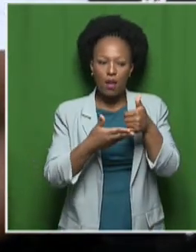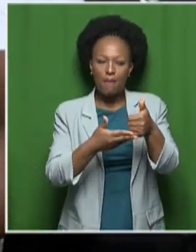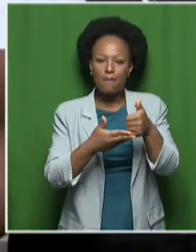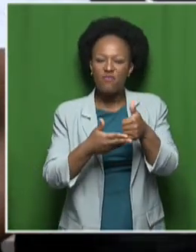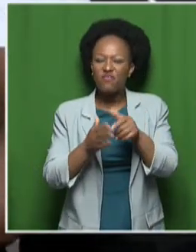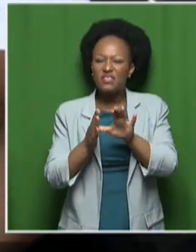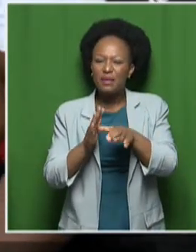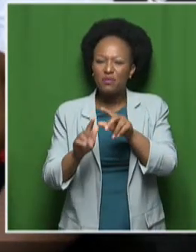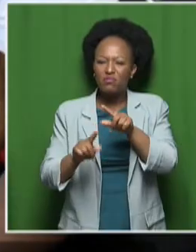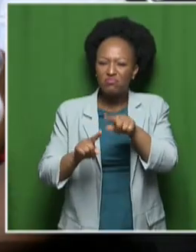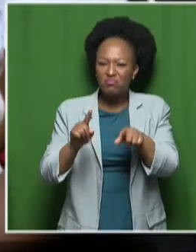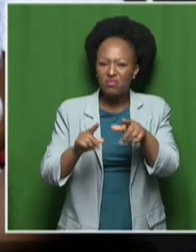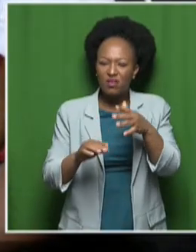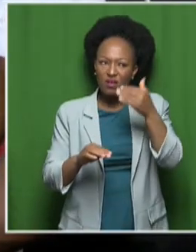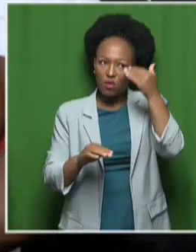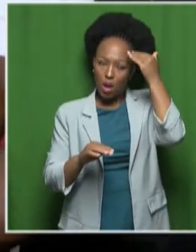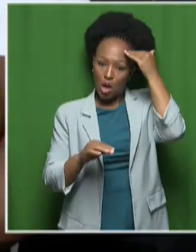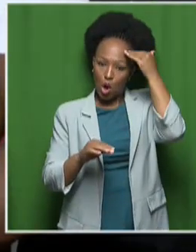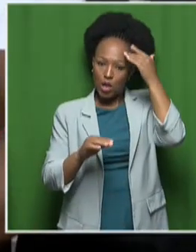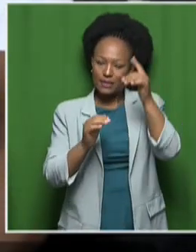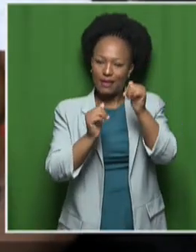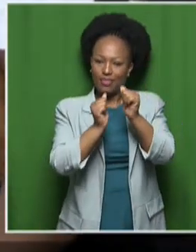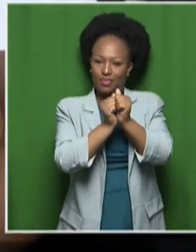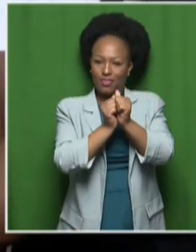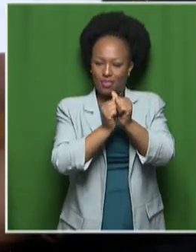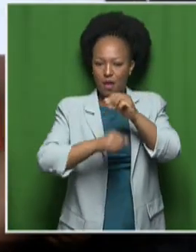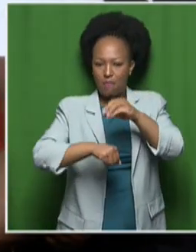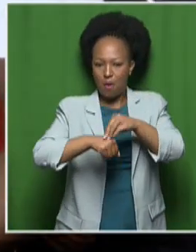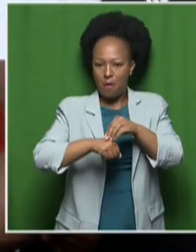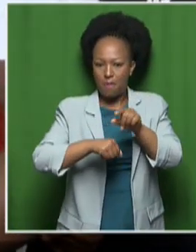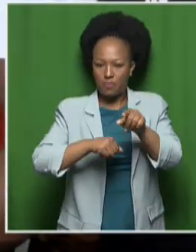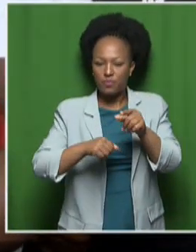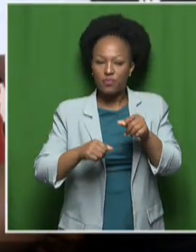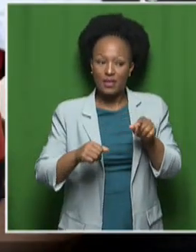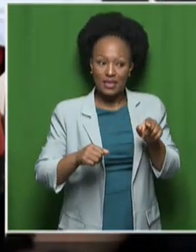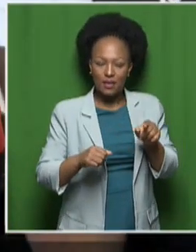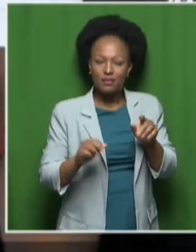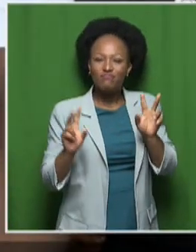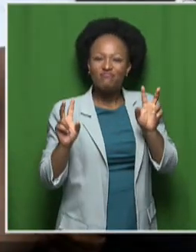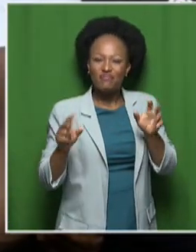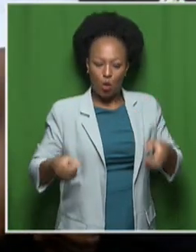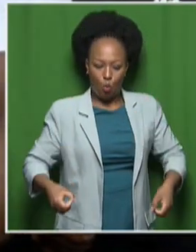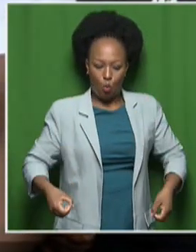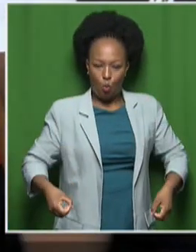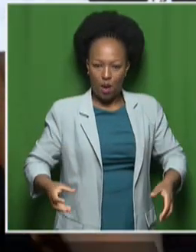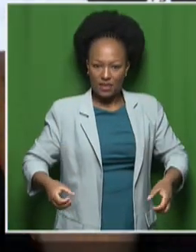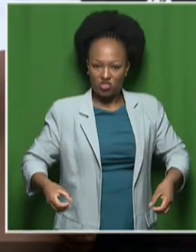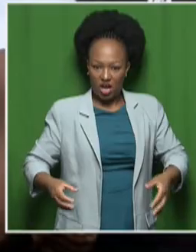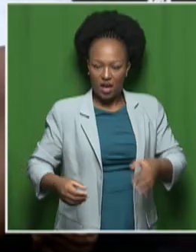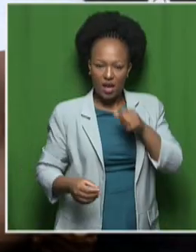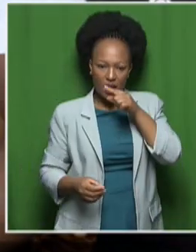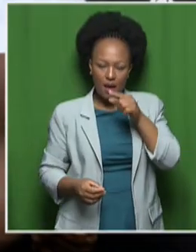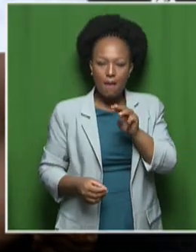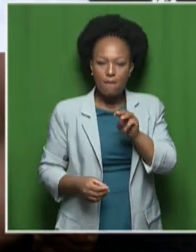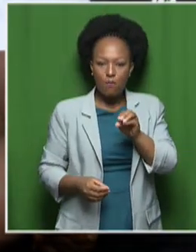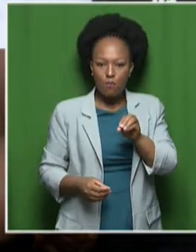disabilities, especially cognitive impairments. So Musamai can actually assist you to walk, to even